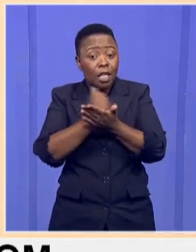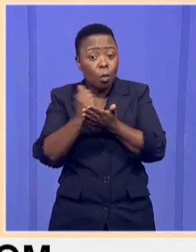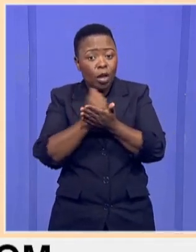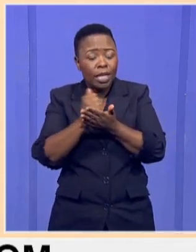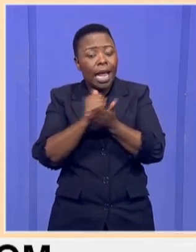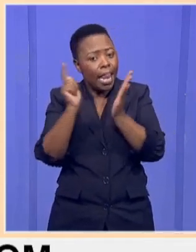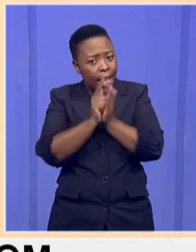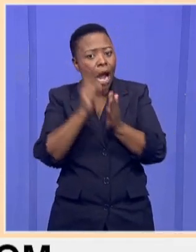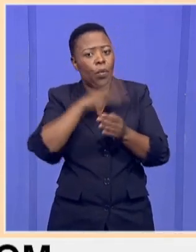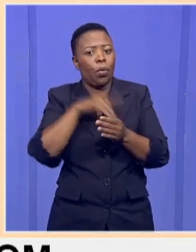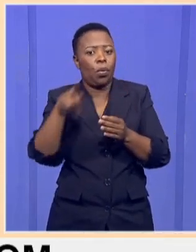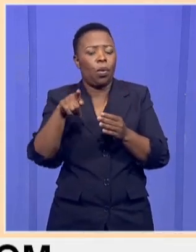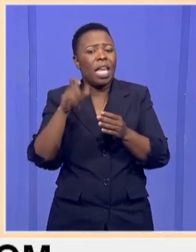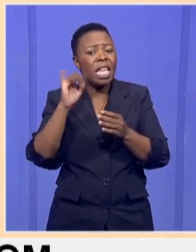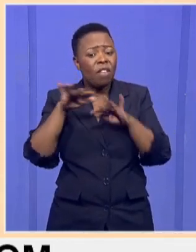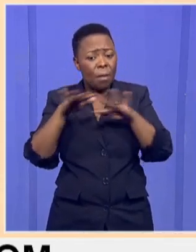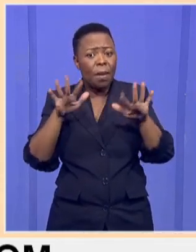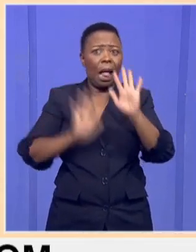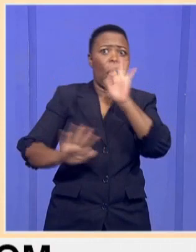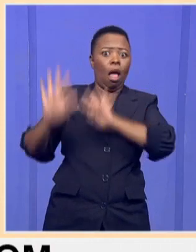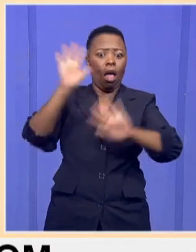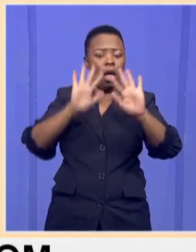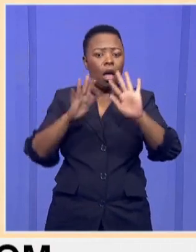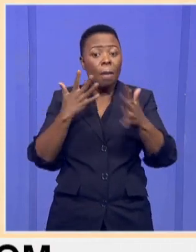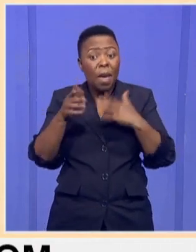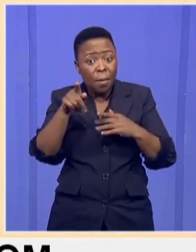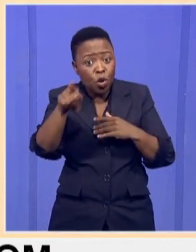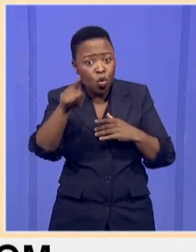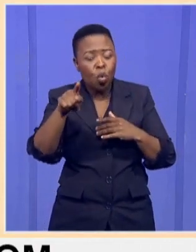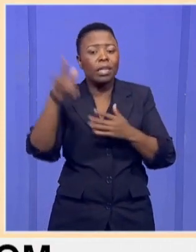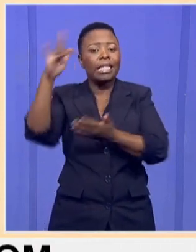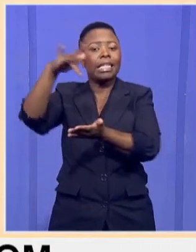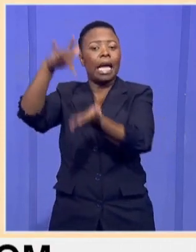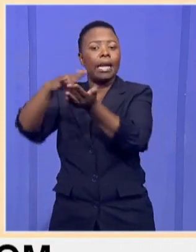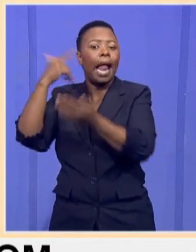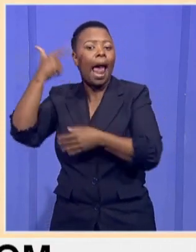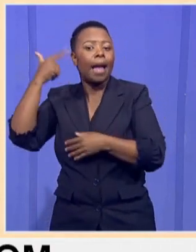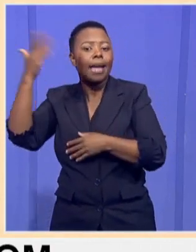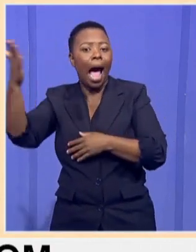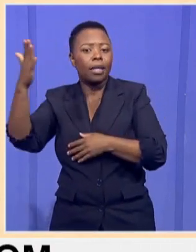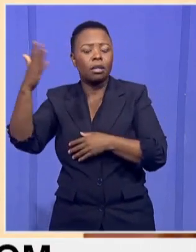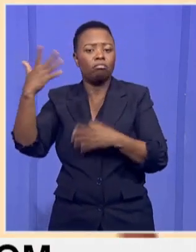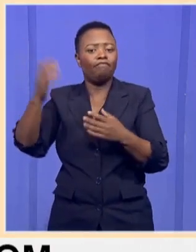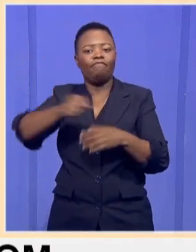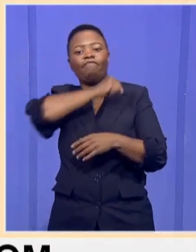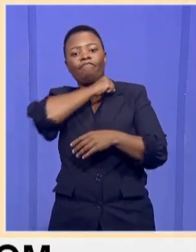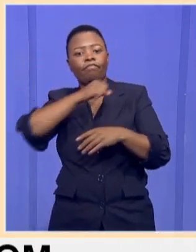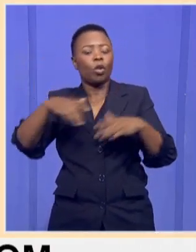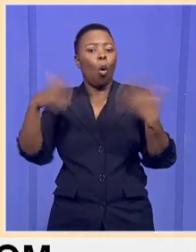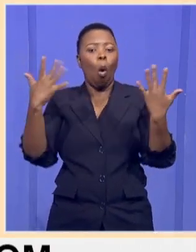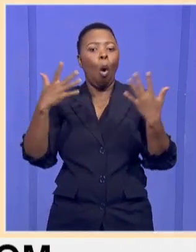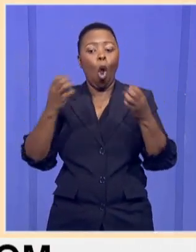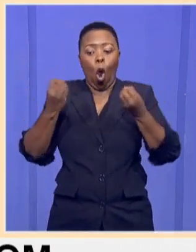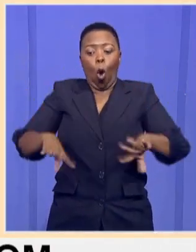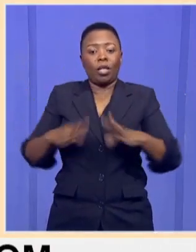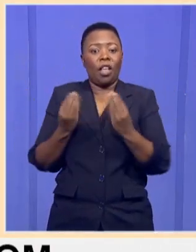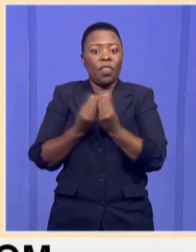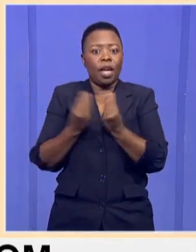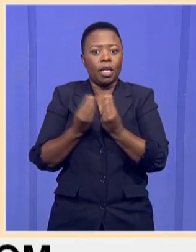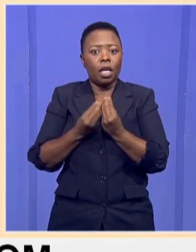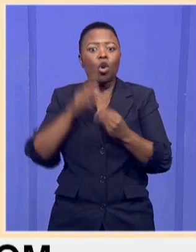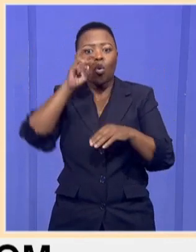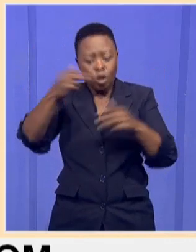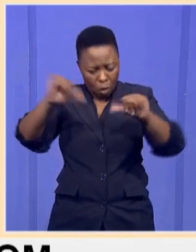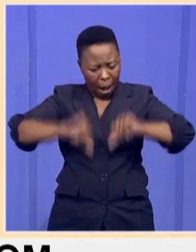whenever people are stranded, it might be you in the center of London, having been marked or lost luggage, etc., you still have to come back